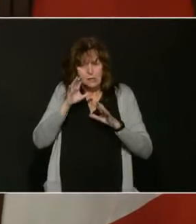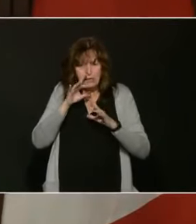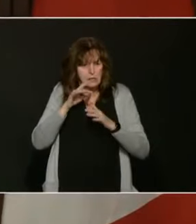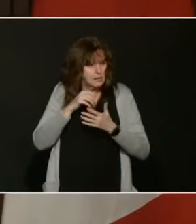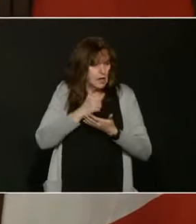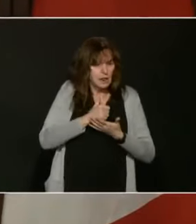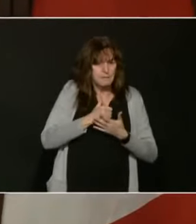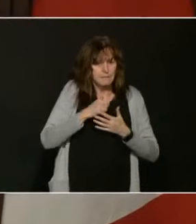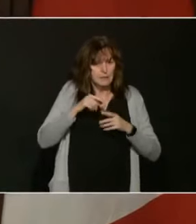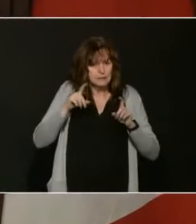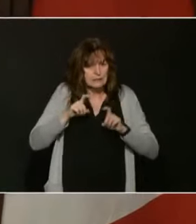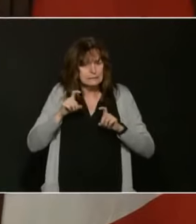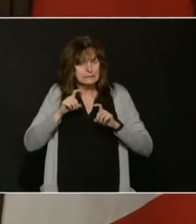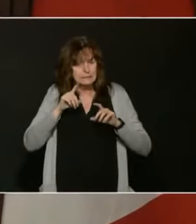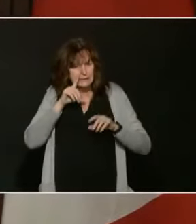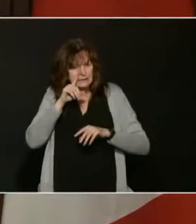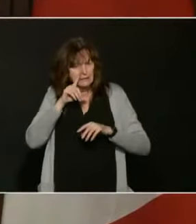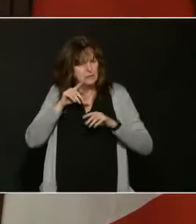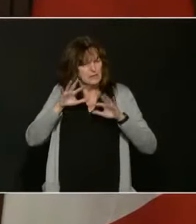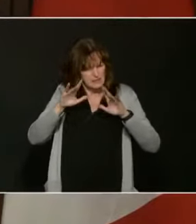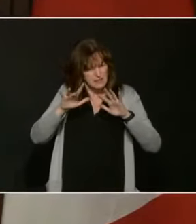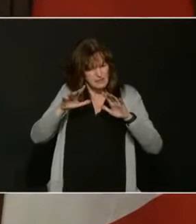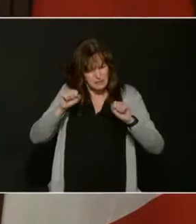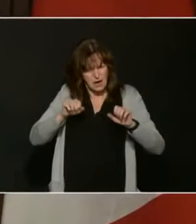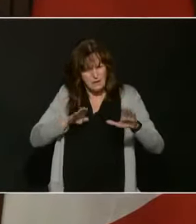can start to turn that around in the same way.